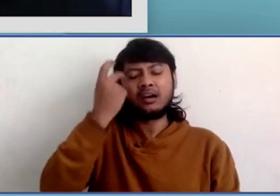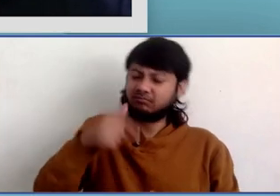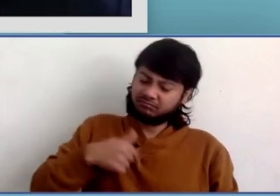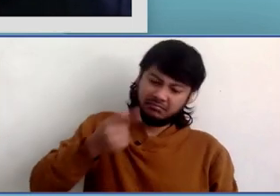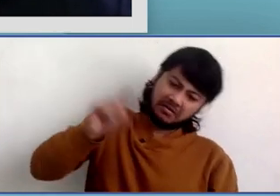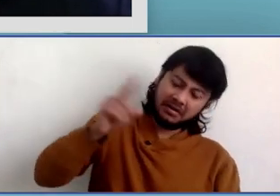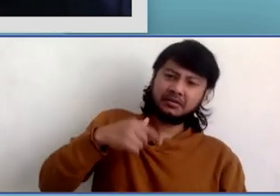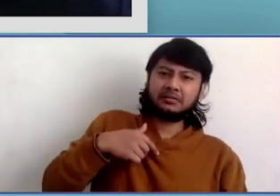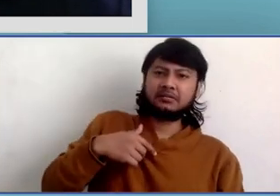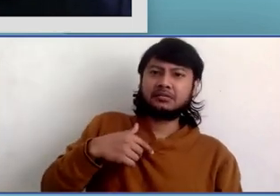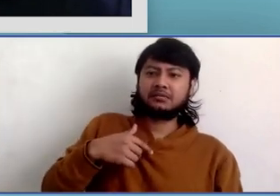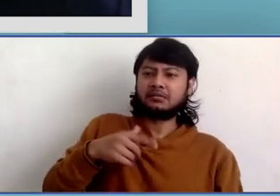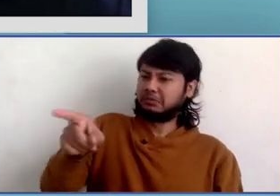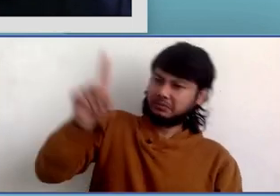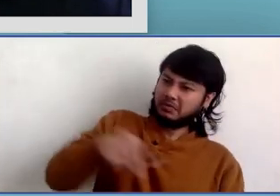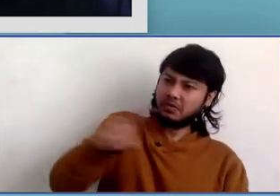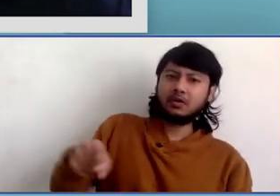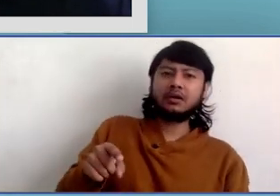learn.